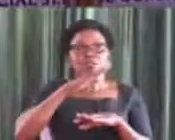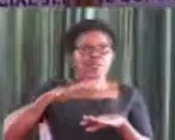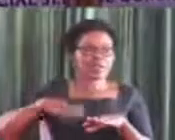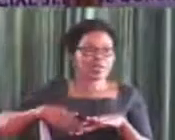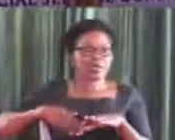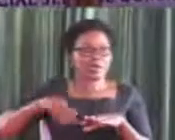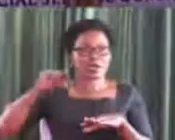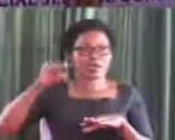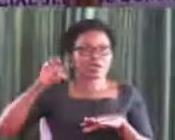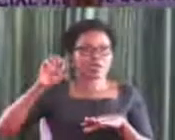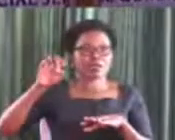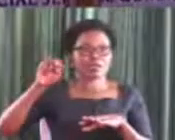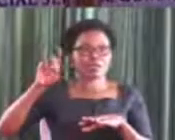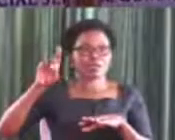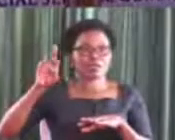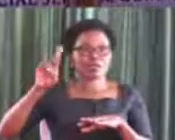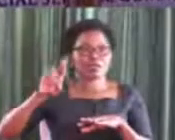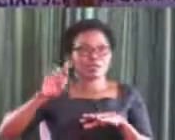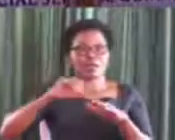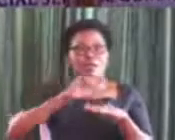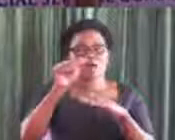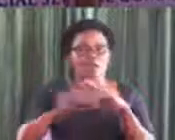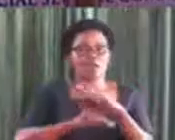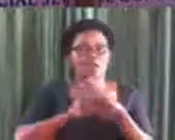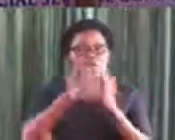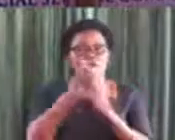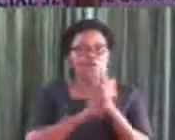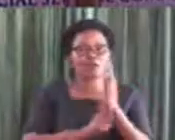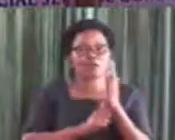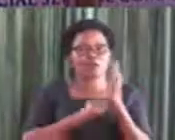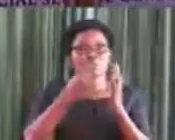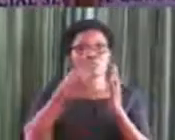and Article 27.8. And